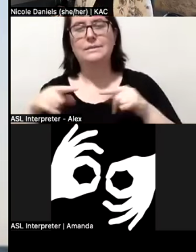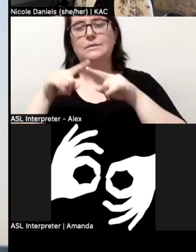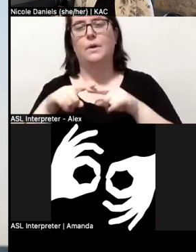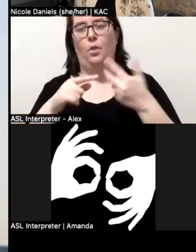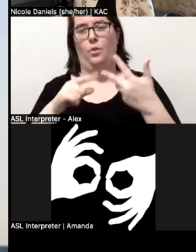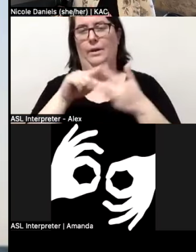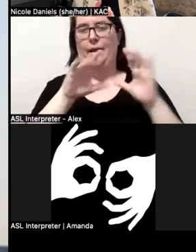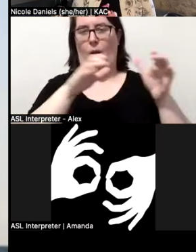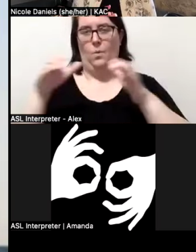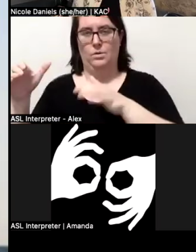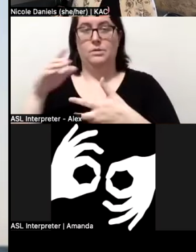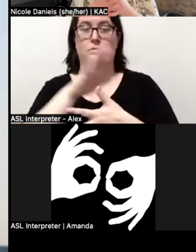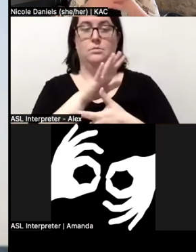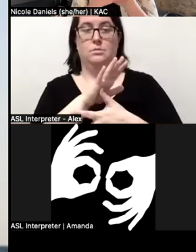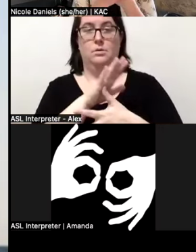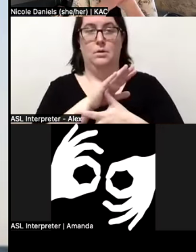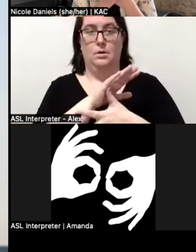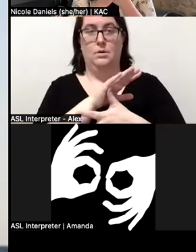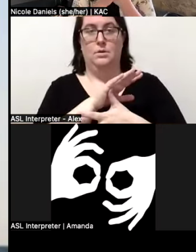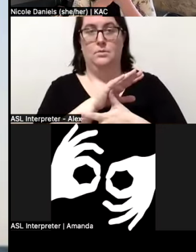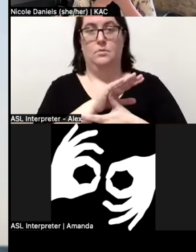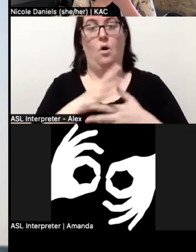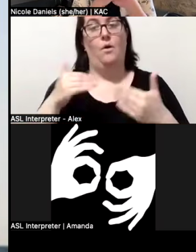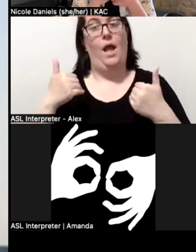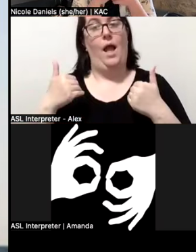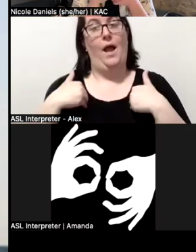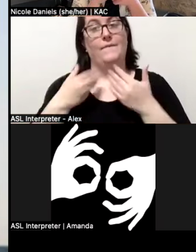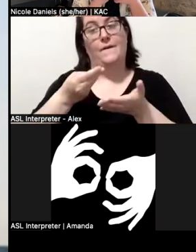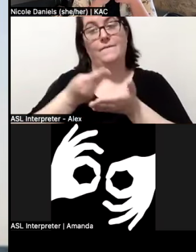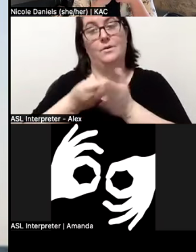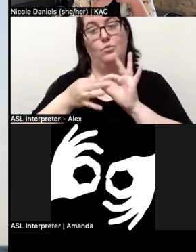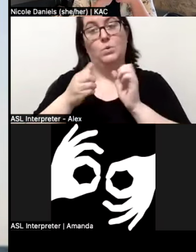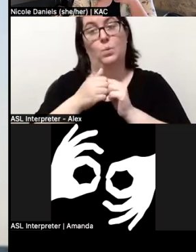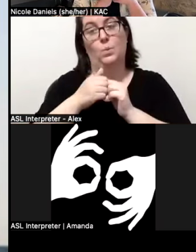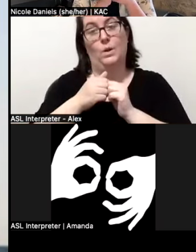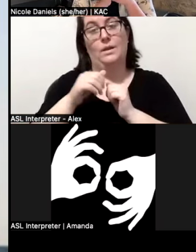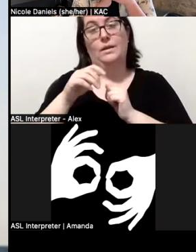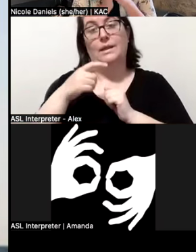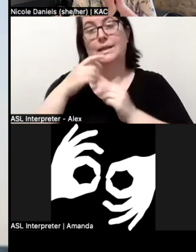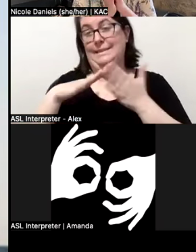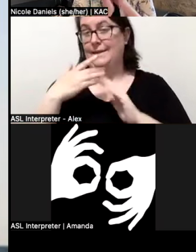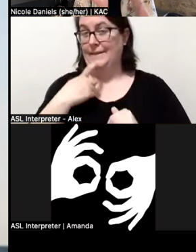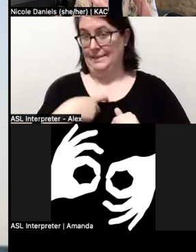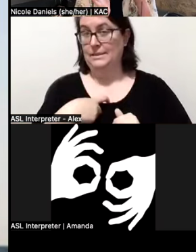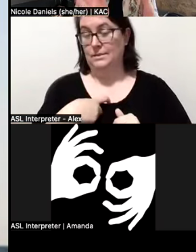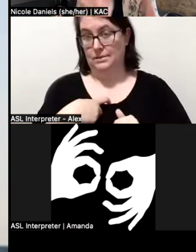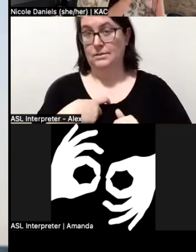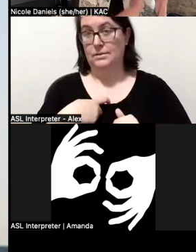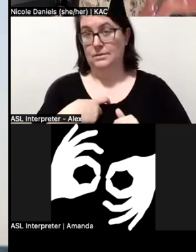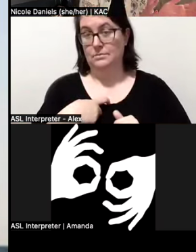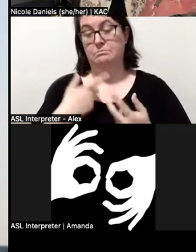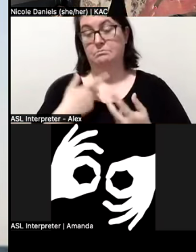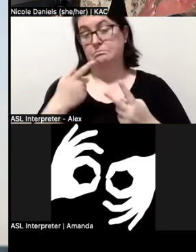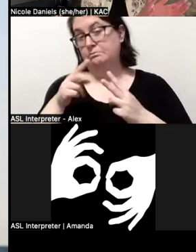three categories. So the first one is you have to have an existing funding relationship with the City of Kingston. So that can mean either